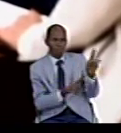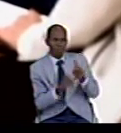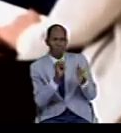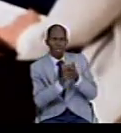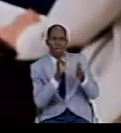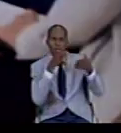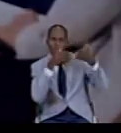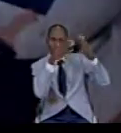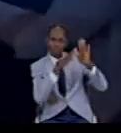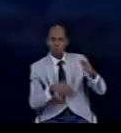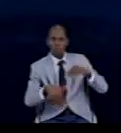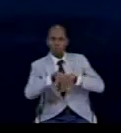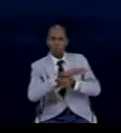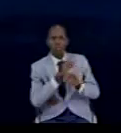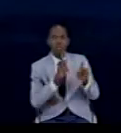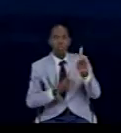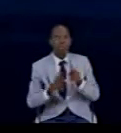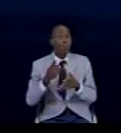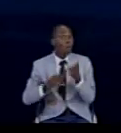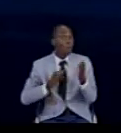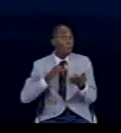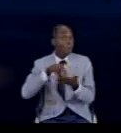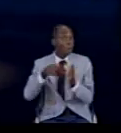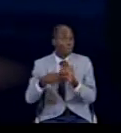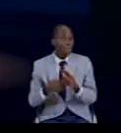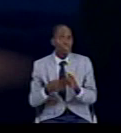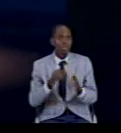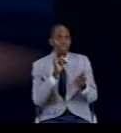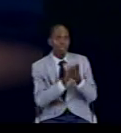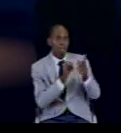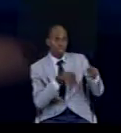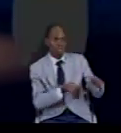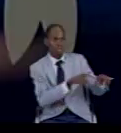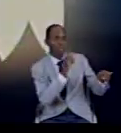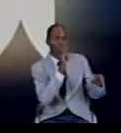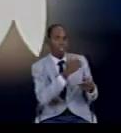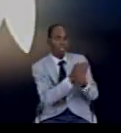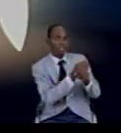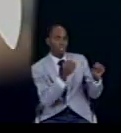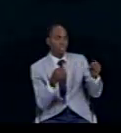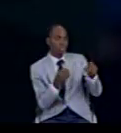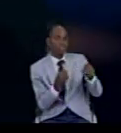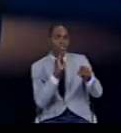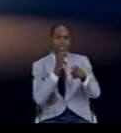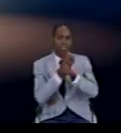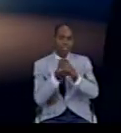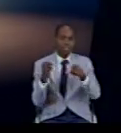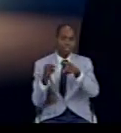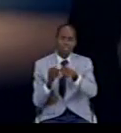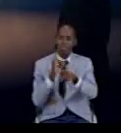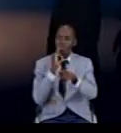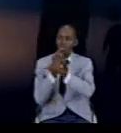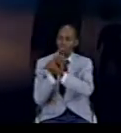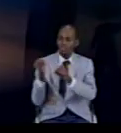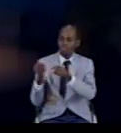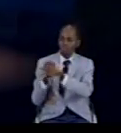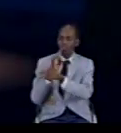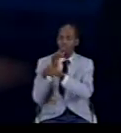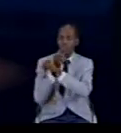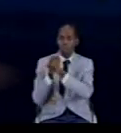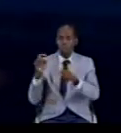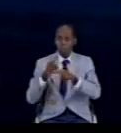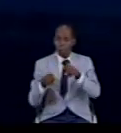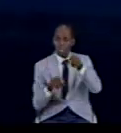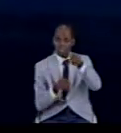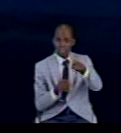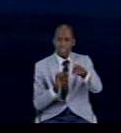leaders over the people. What I mean is, this fellow is converted. This fellow is converted, and this other one is converted. But this